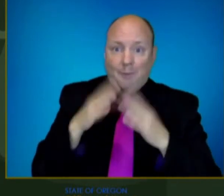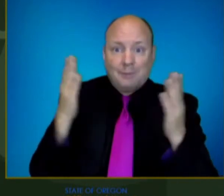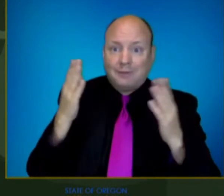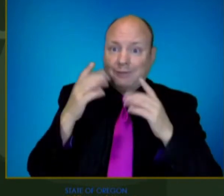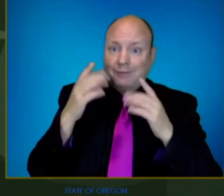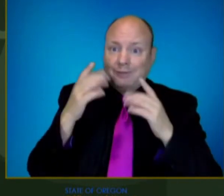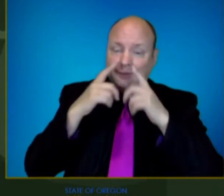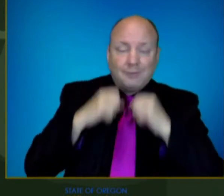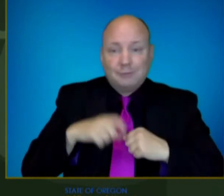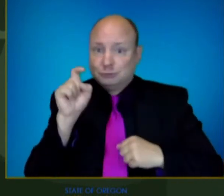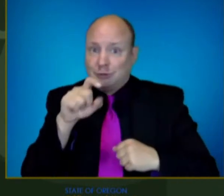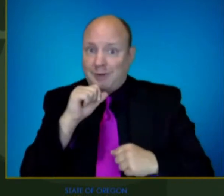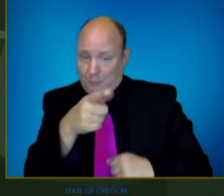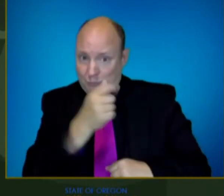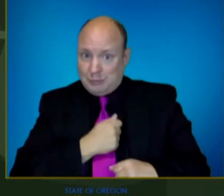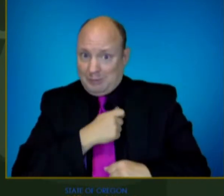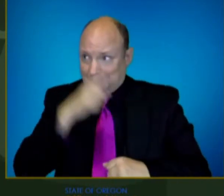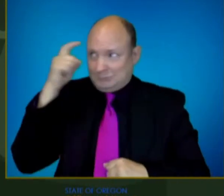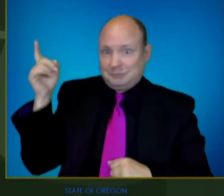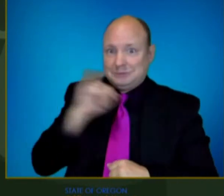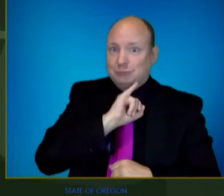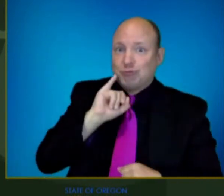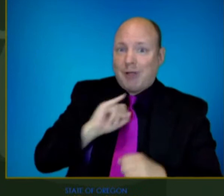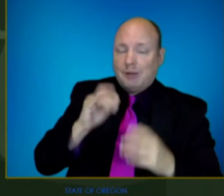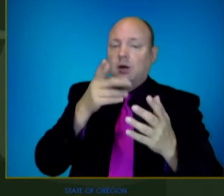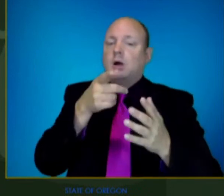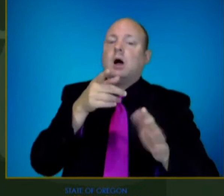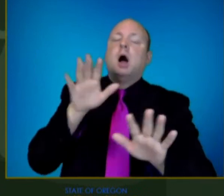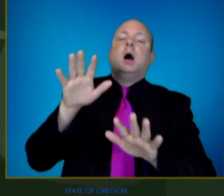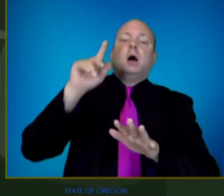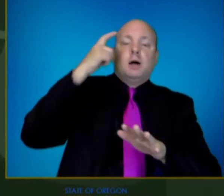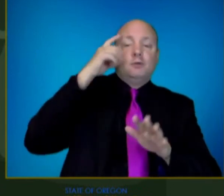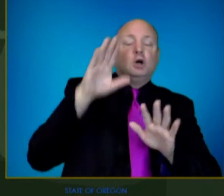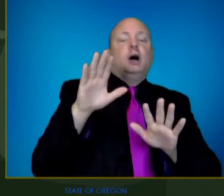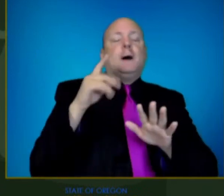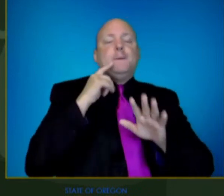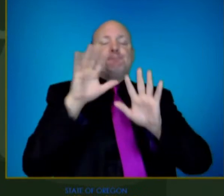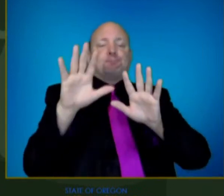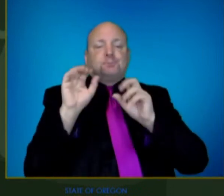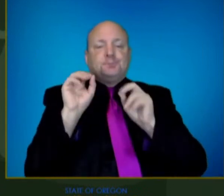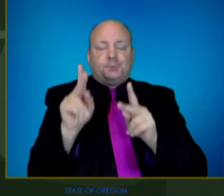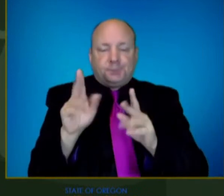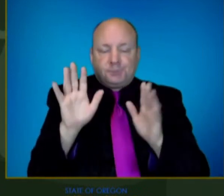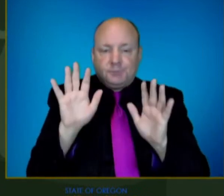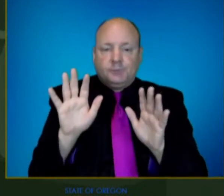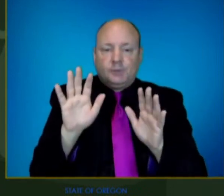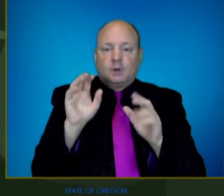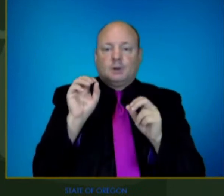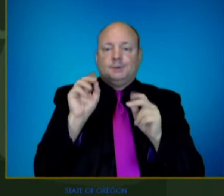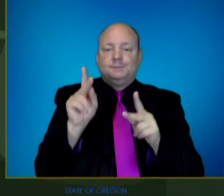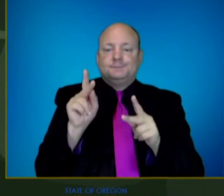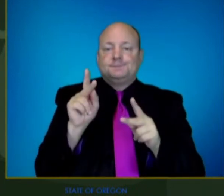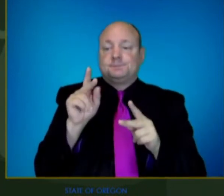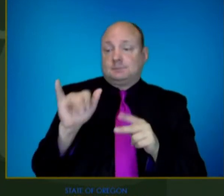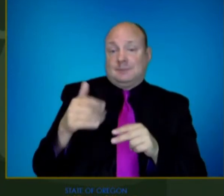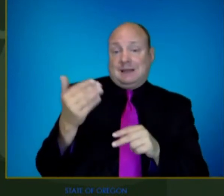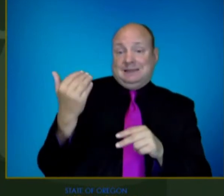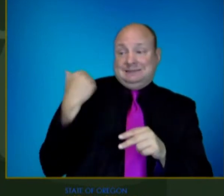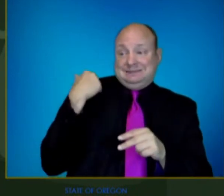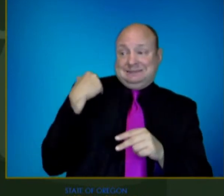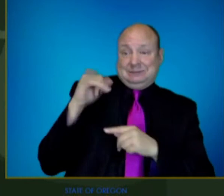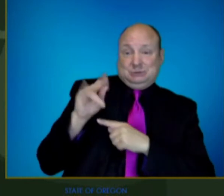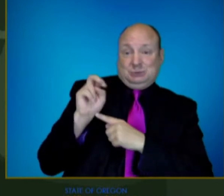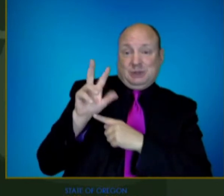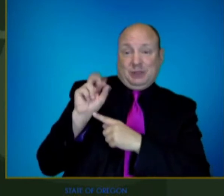at that point in time, in terms of the pandemic, local authorities, particularly county commissioners, have